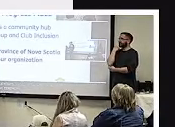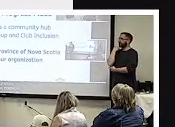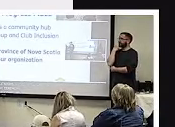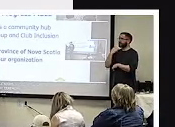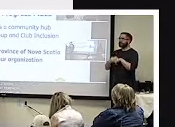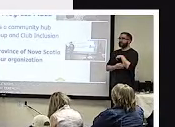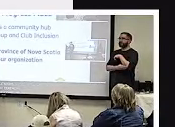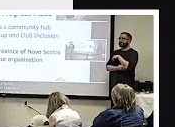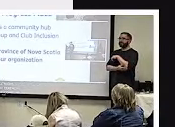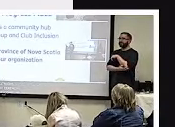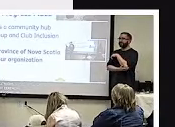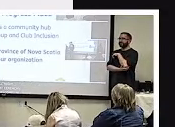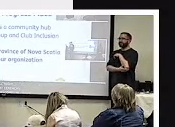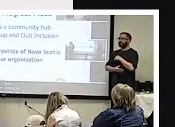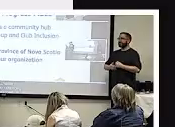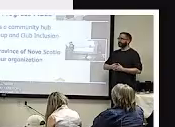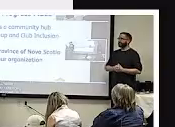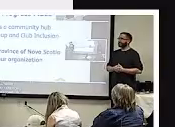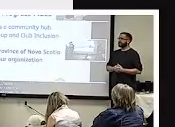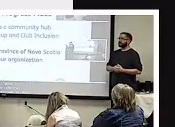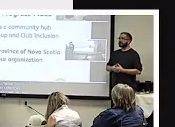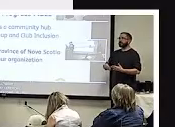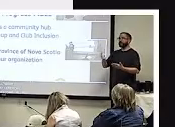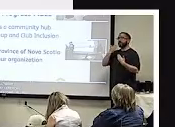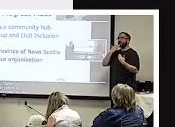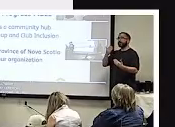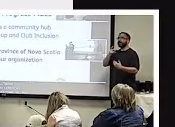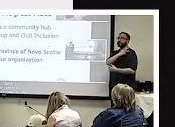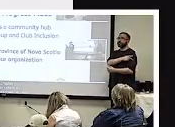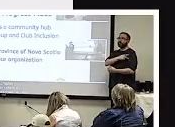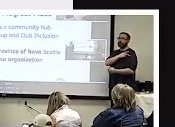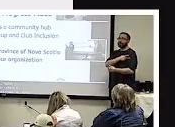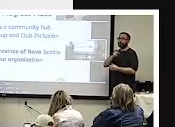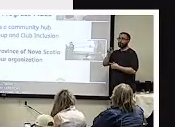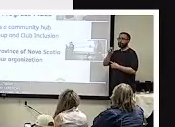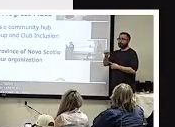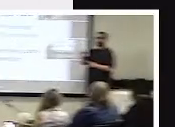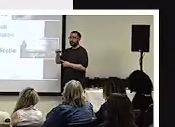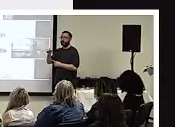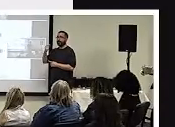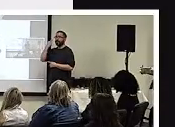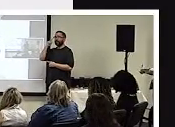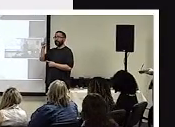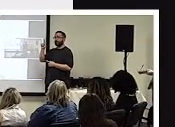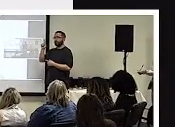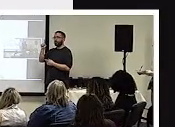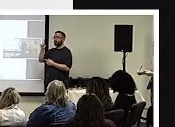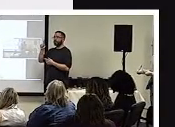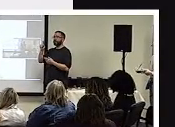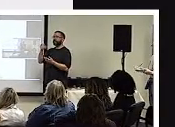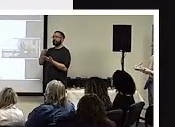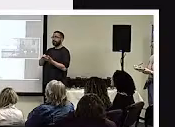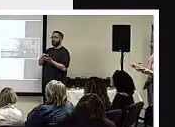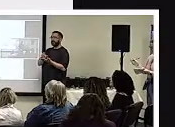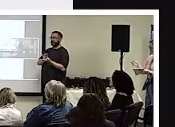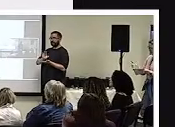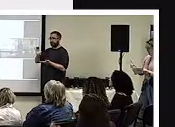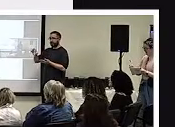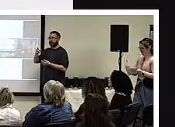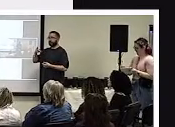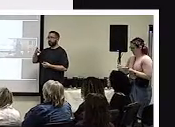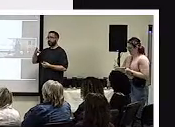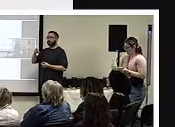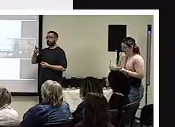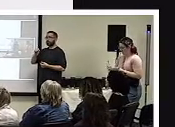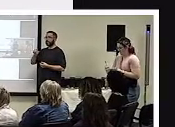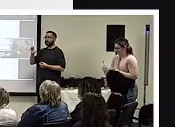Thank you to the province of Nova Scotia for funding Prescott Group and Club